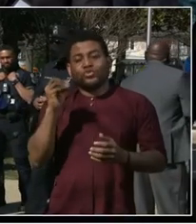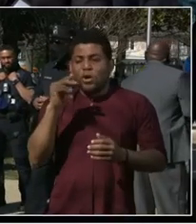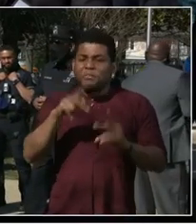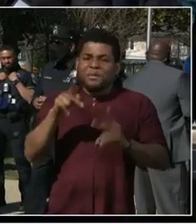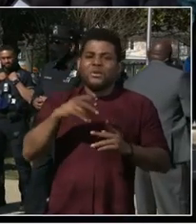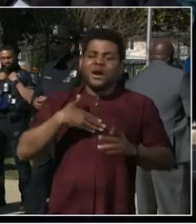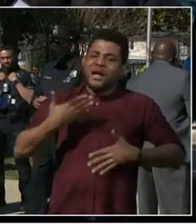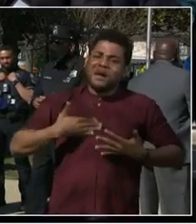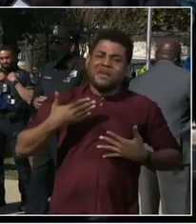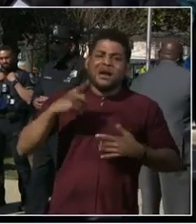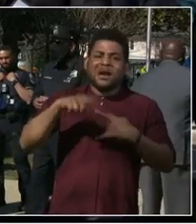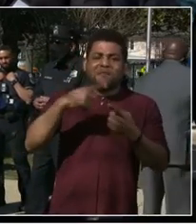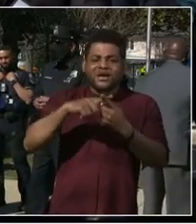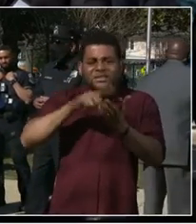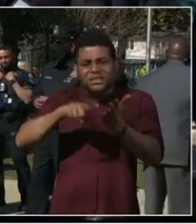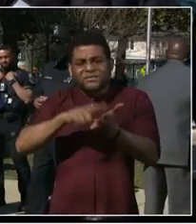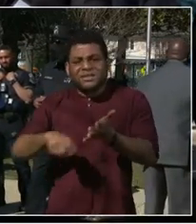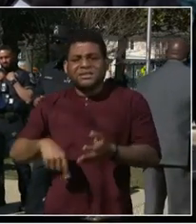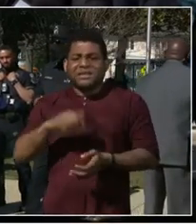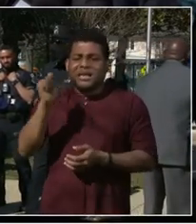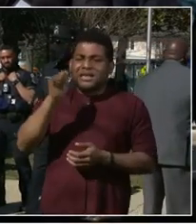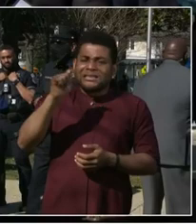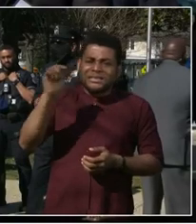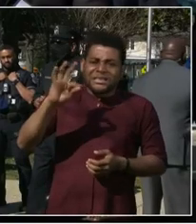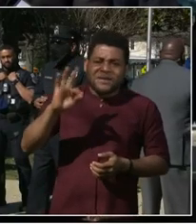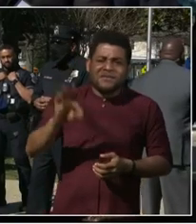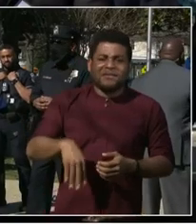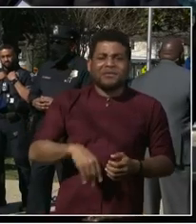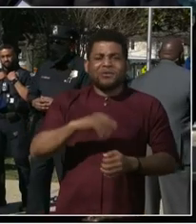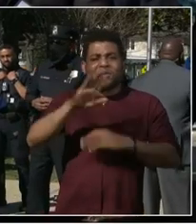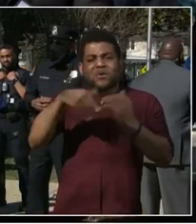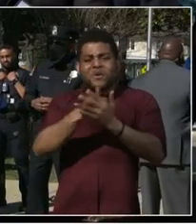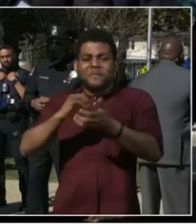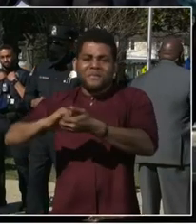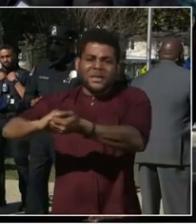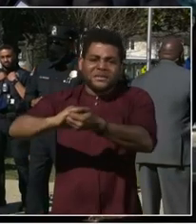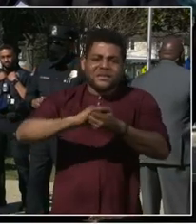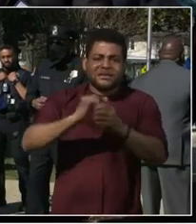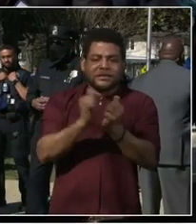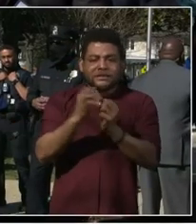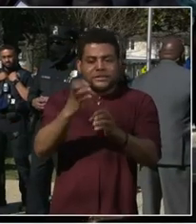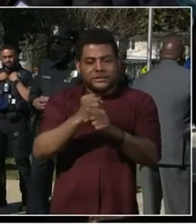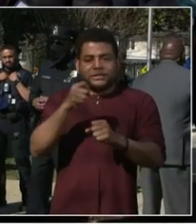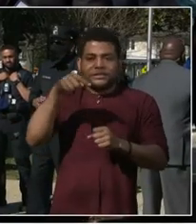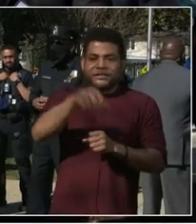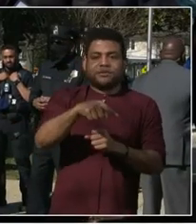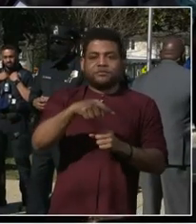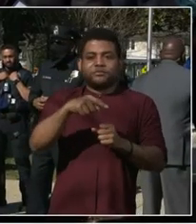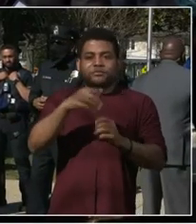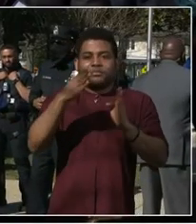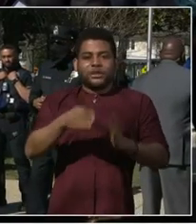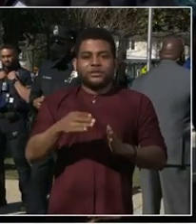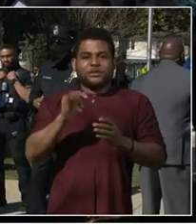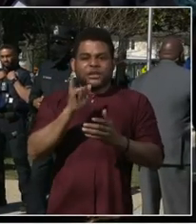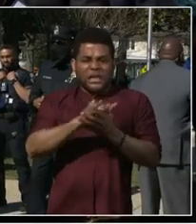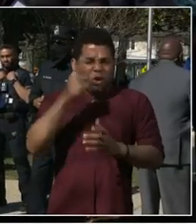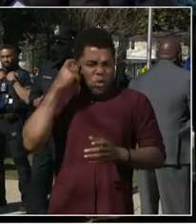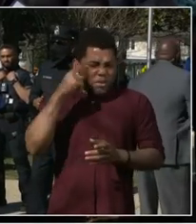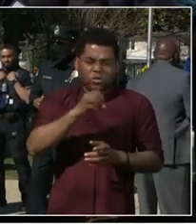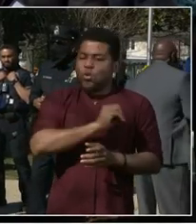the ATF partnership to get this person, this suspect, off the street.